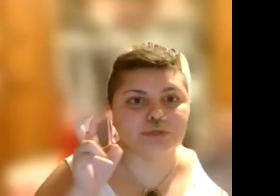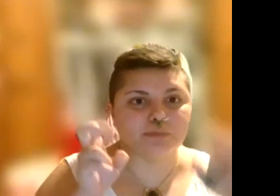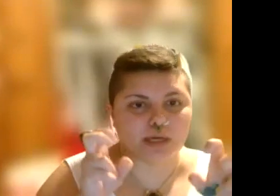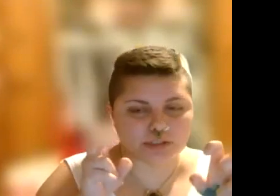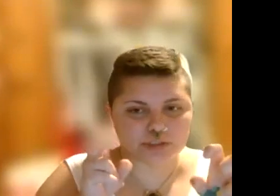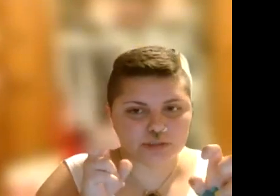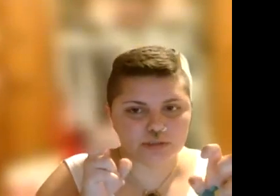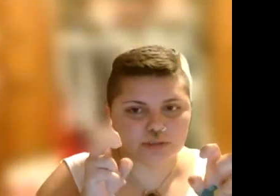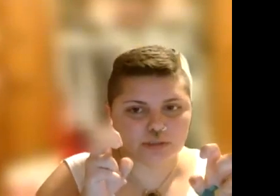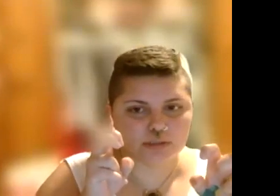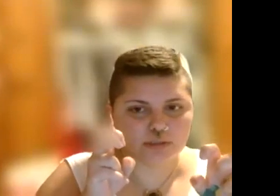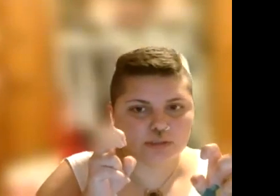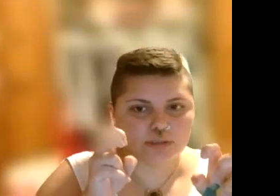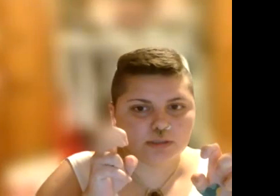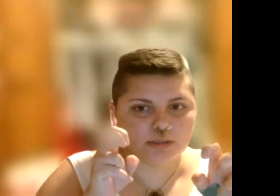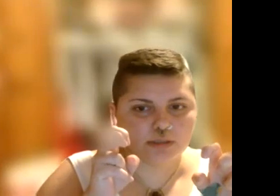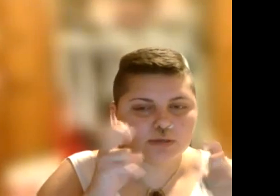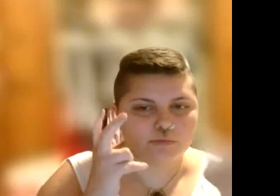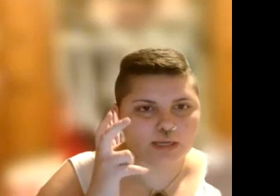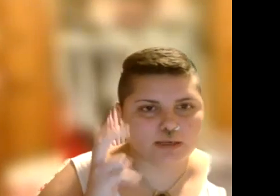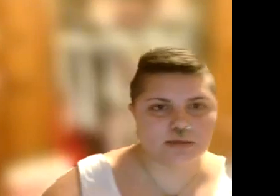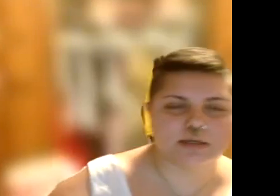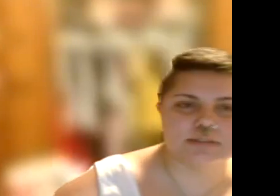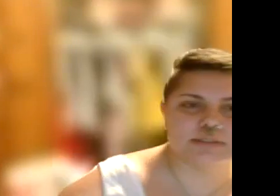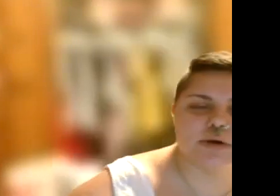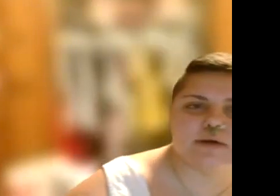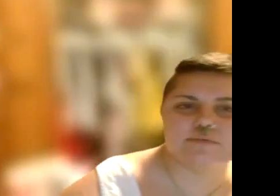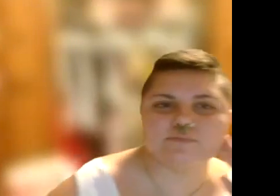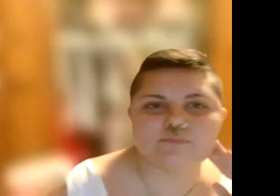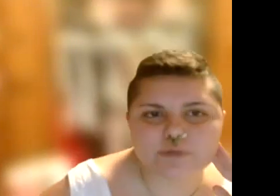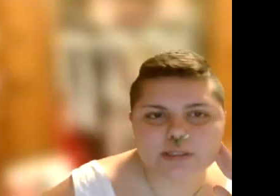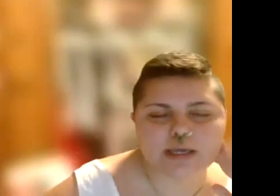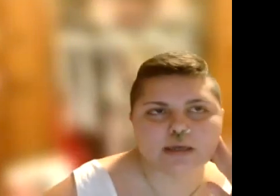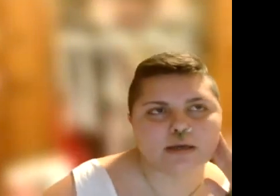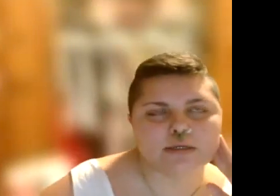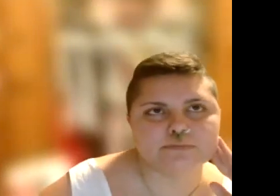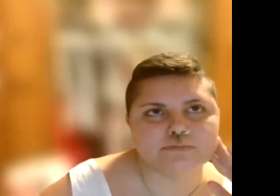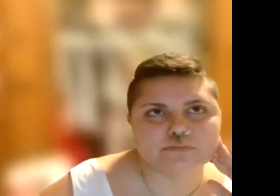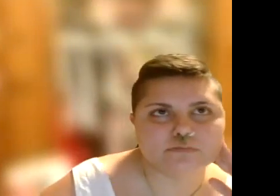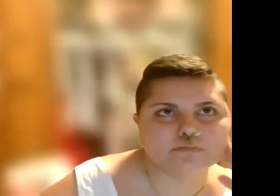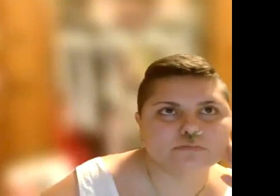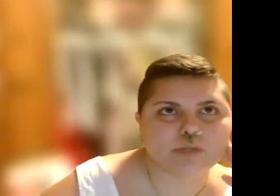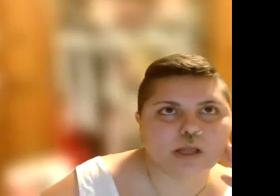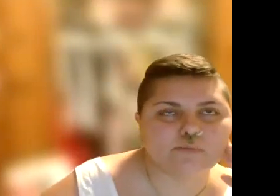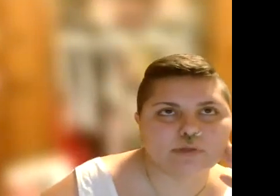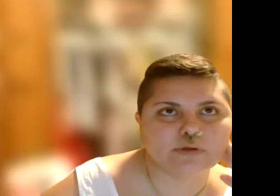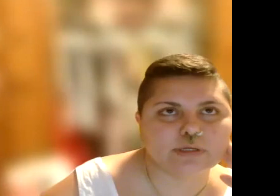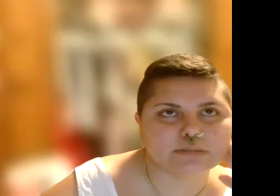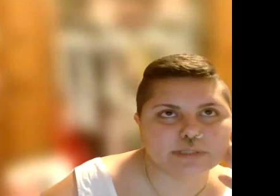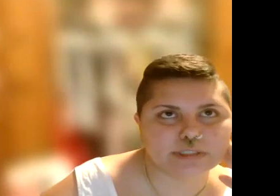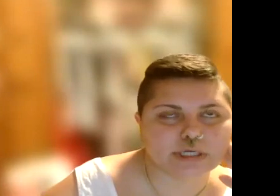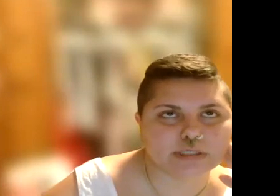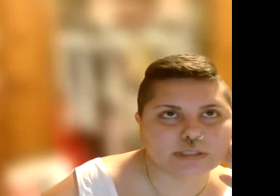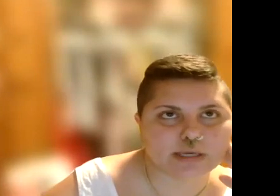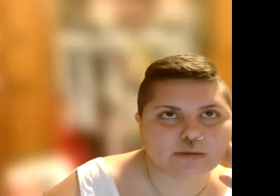is too much. Right. Like right. And so I feel like I feel like there needs